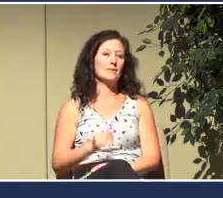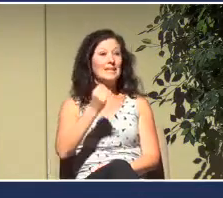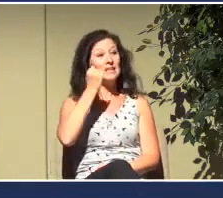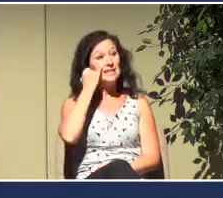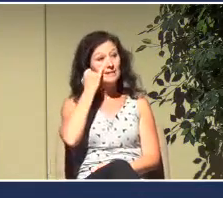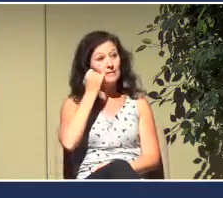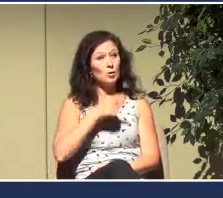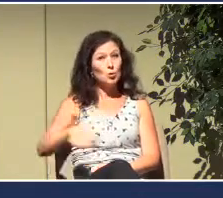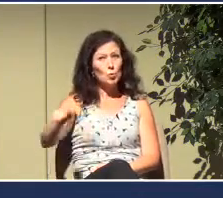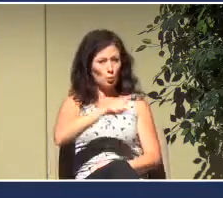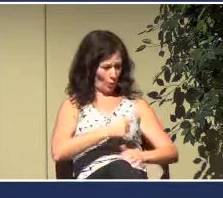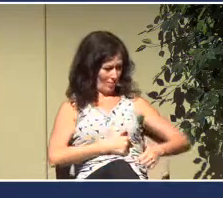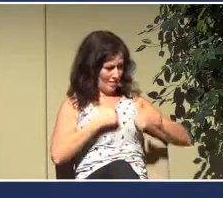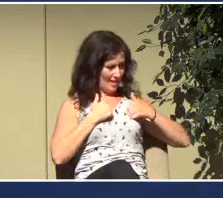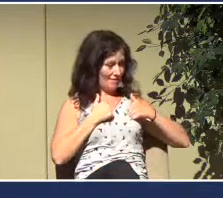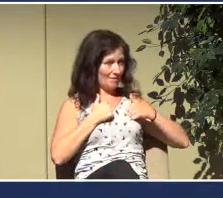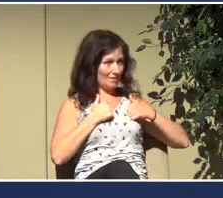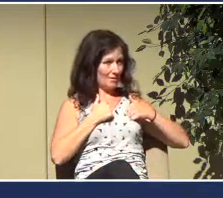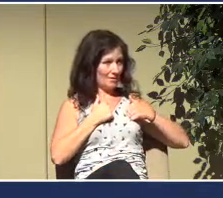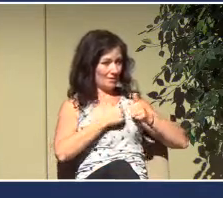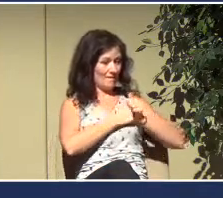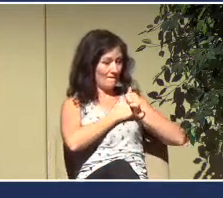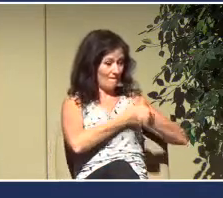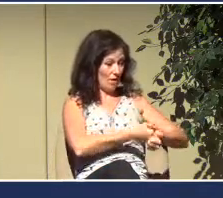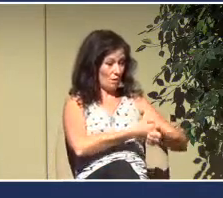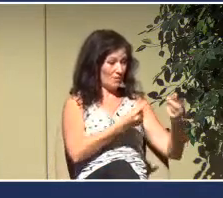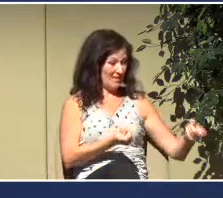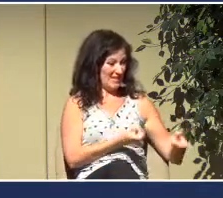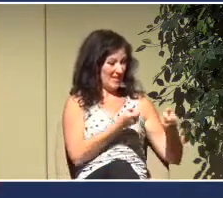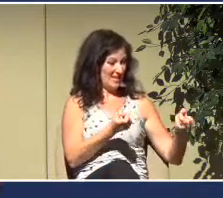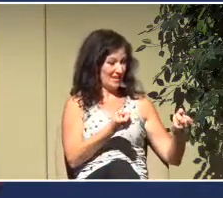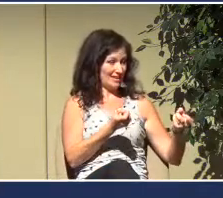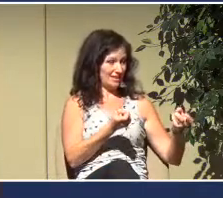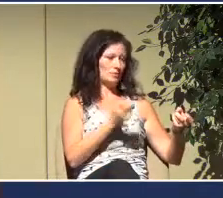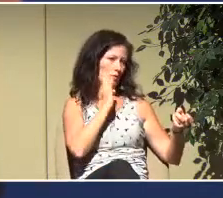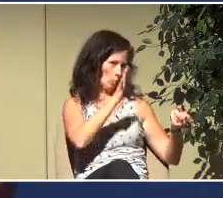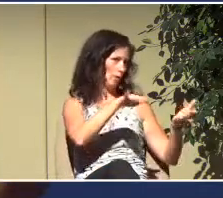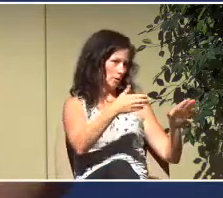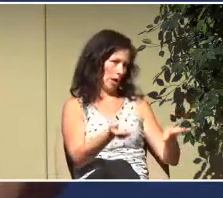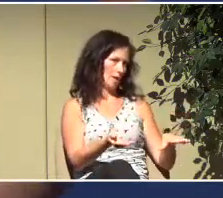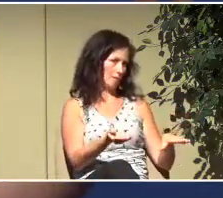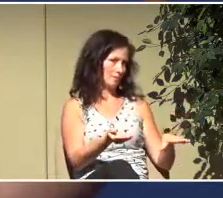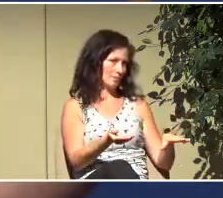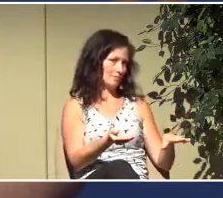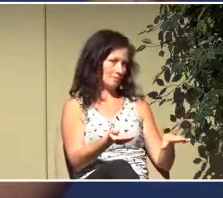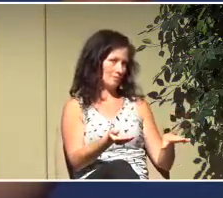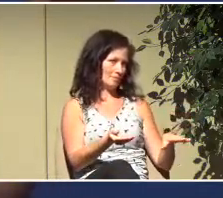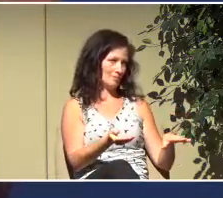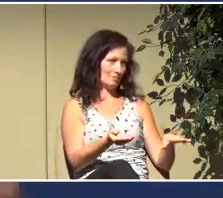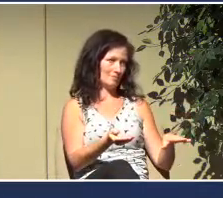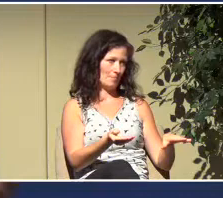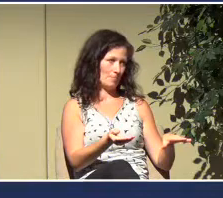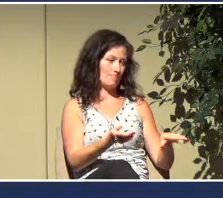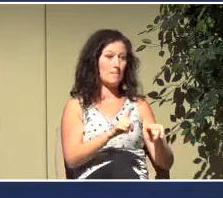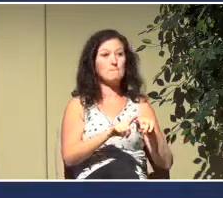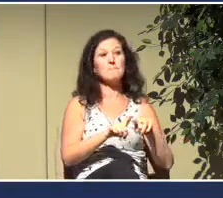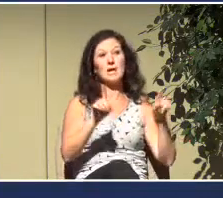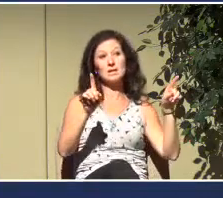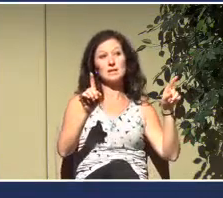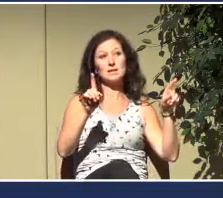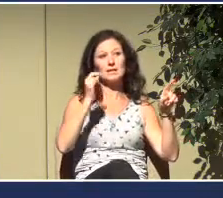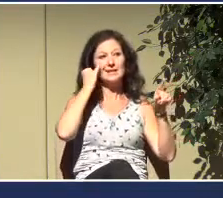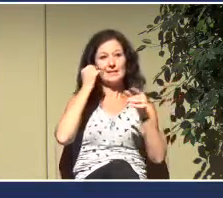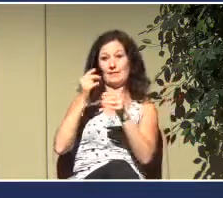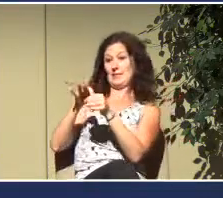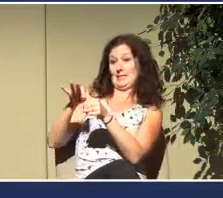If you live according to the sinful nature, you will die. Sin kills you. The wages of sin is death, and so on. But if by